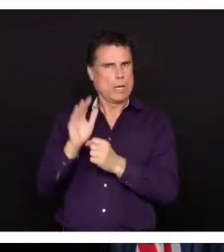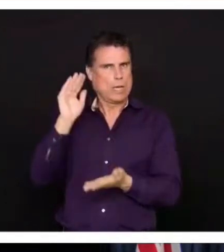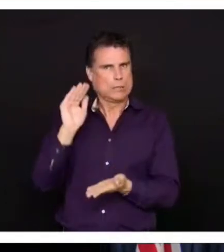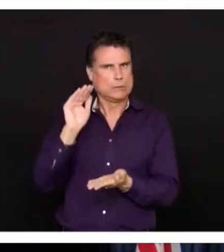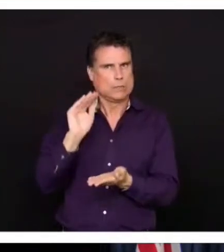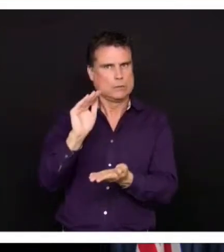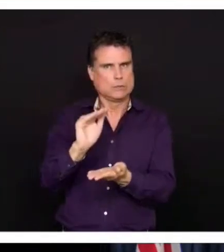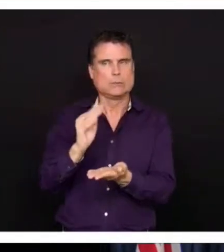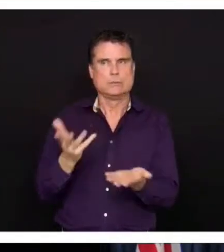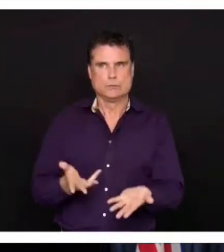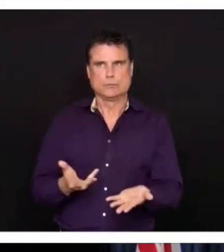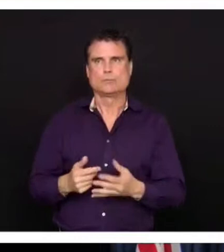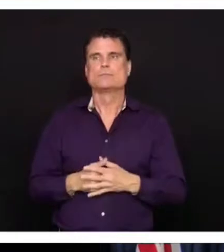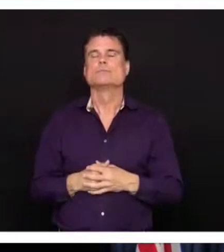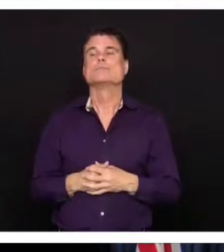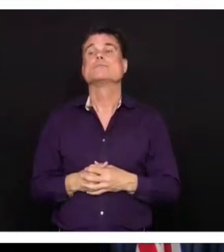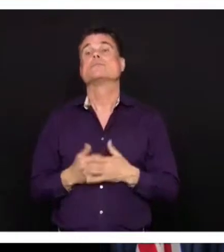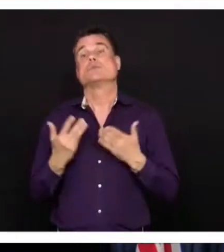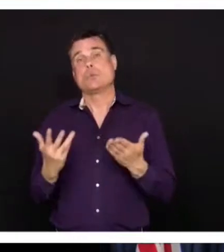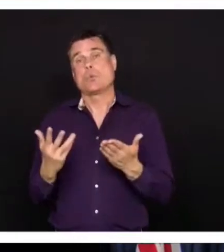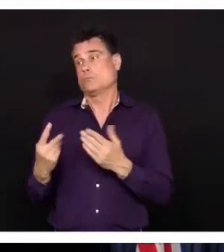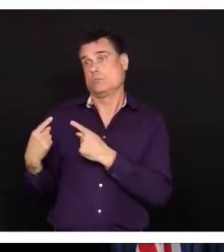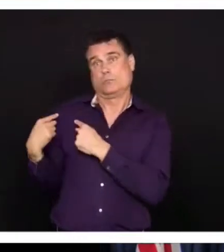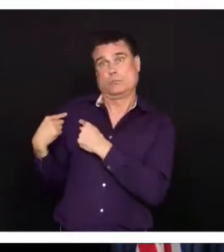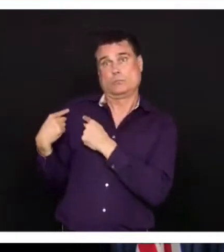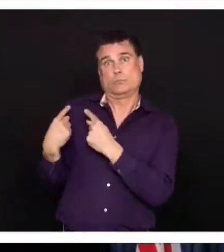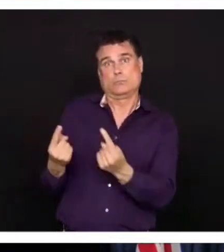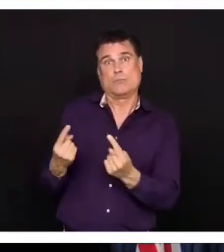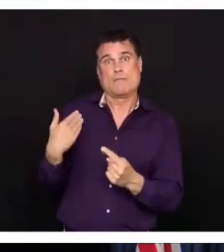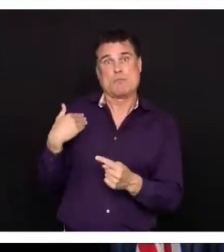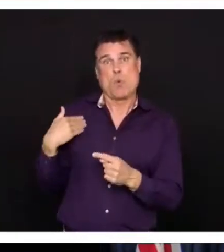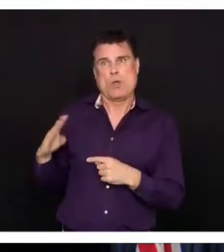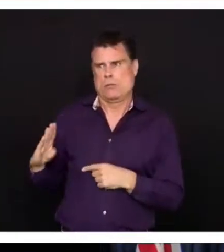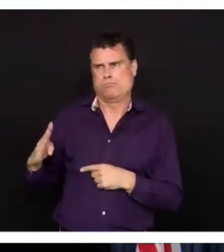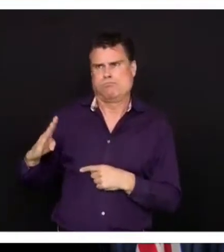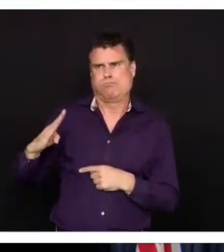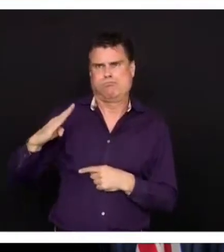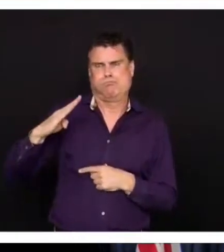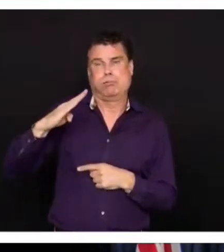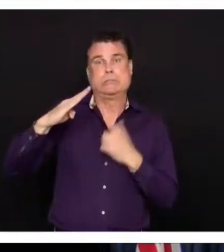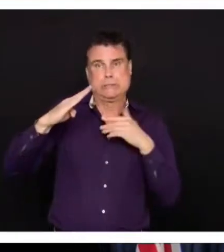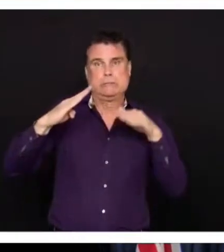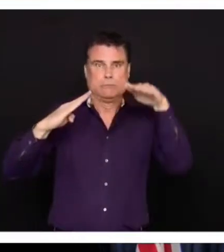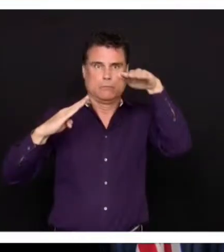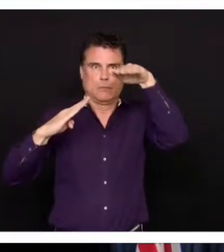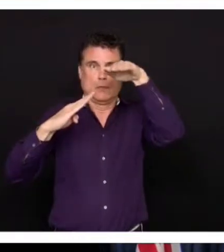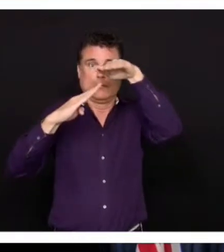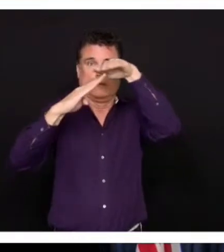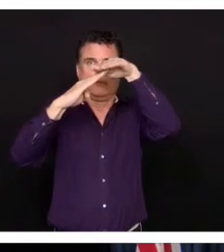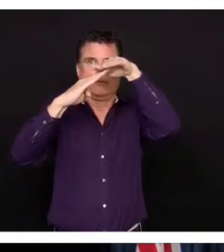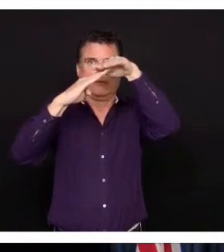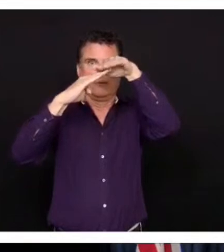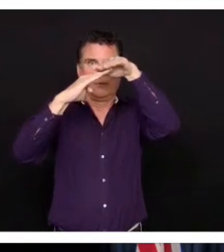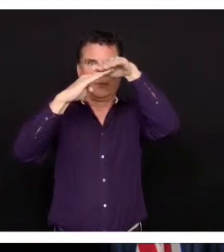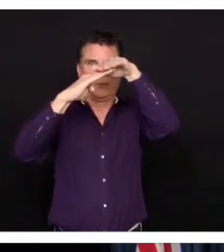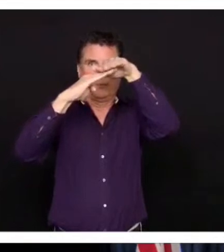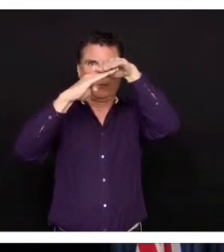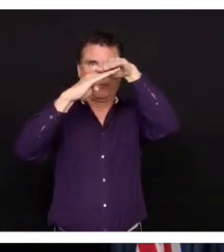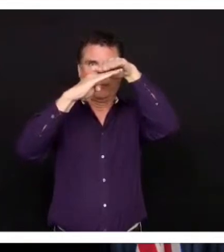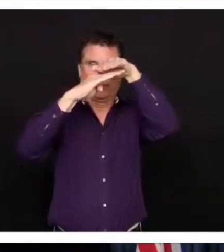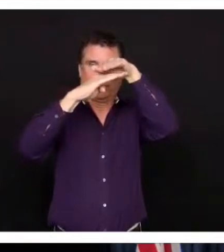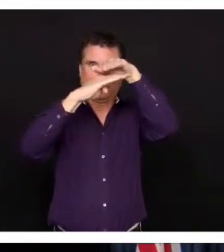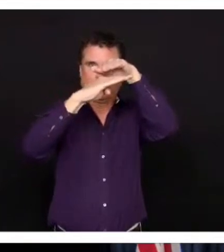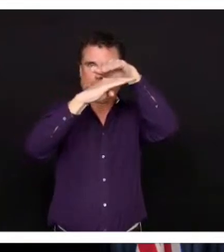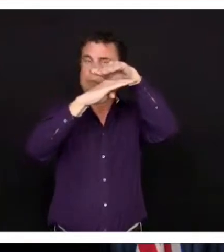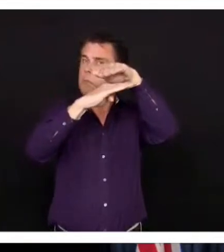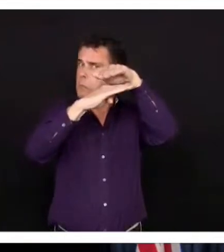curve has remained well below the Hubei and Italian experience. This too appears to be plateauing, and we have cautious optimism about a downward trend, but